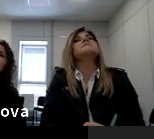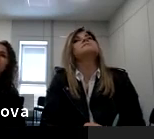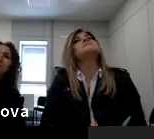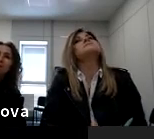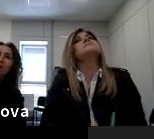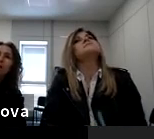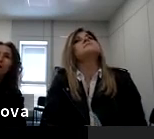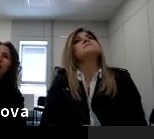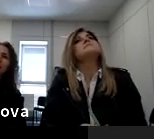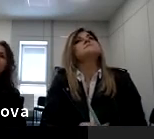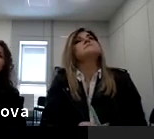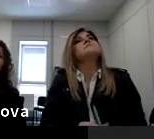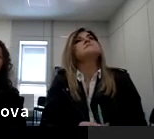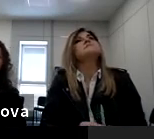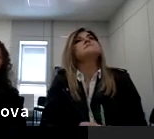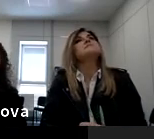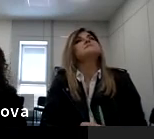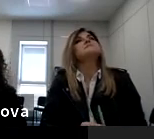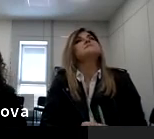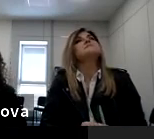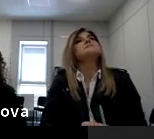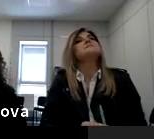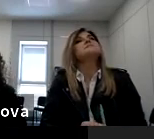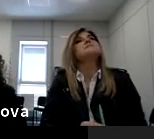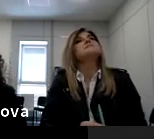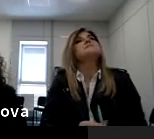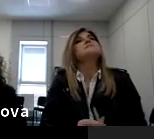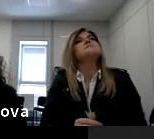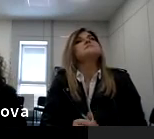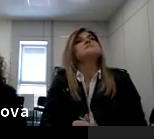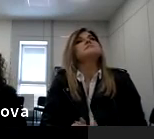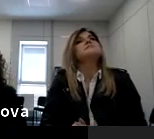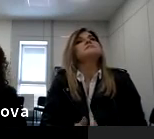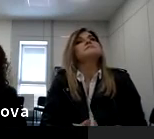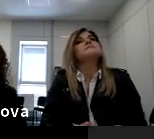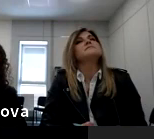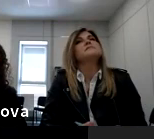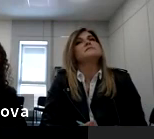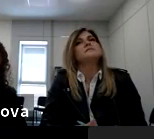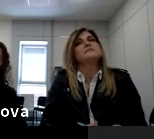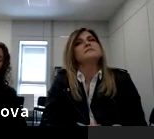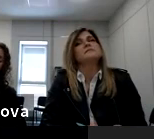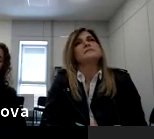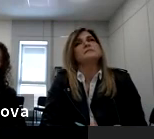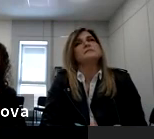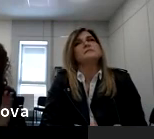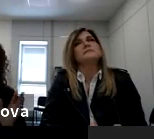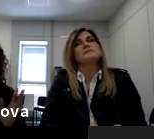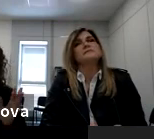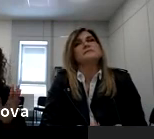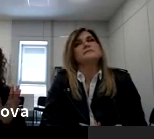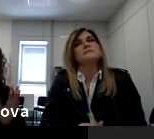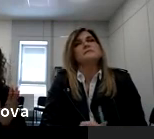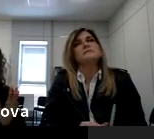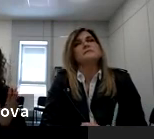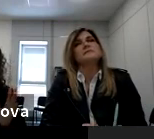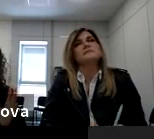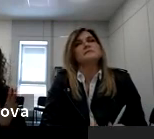project. It is a project of White Mosque in Bulgar. We used here a lot of